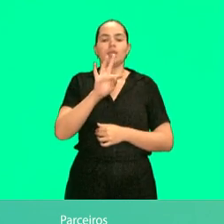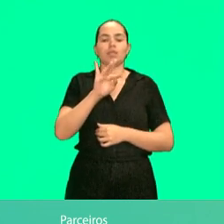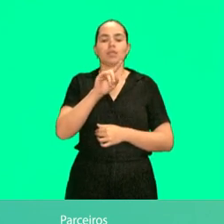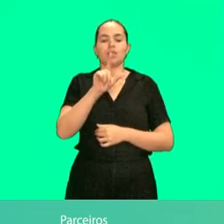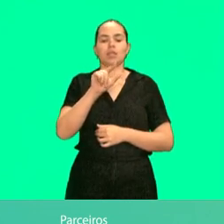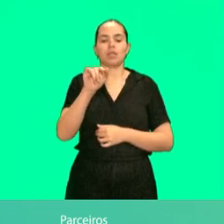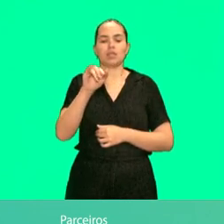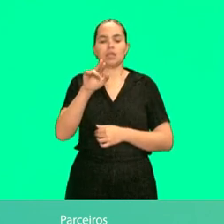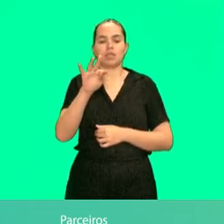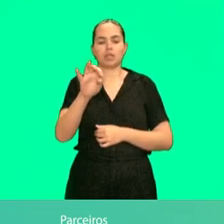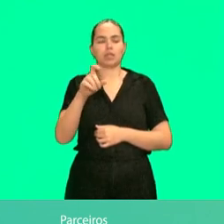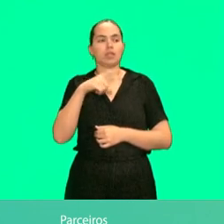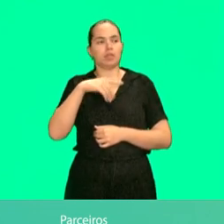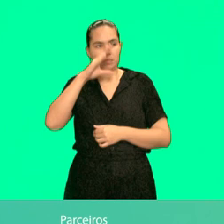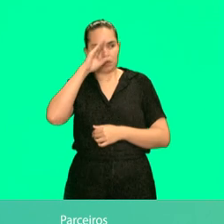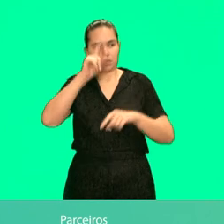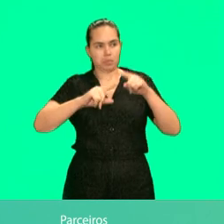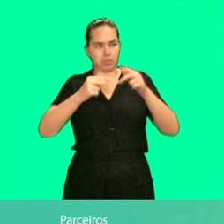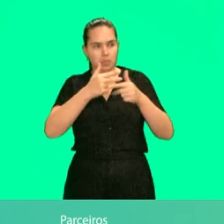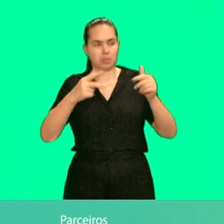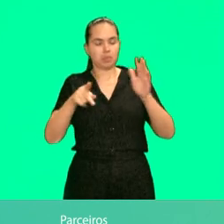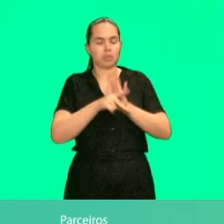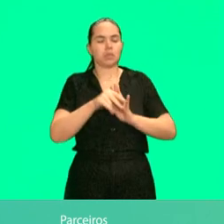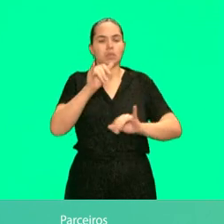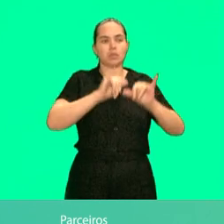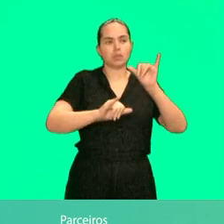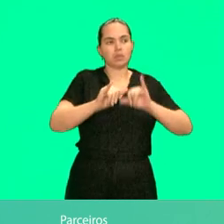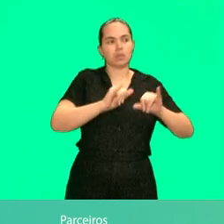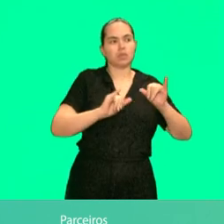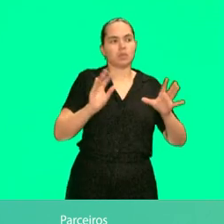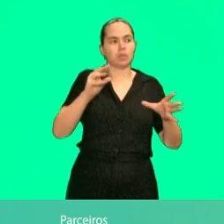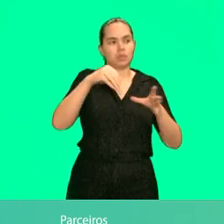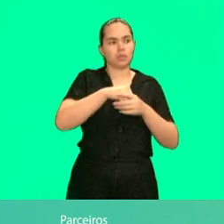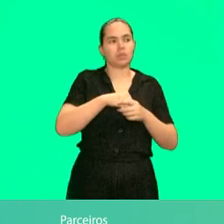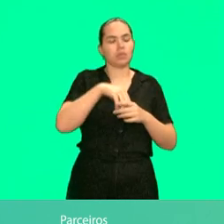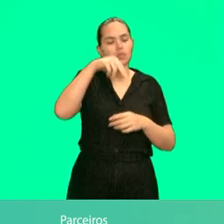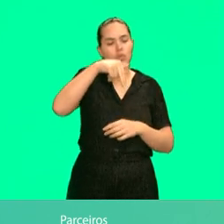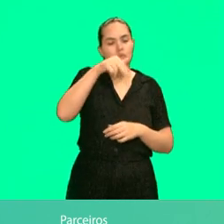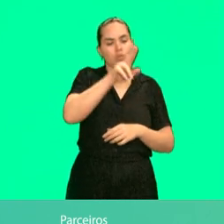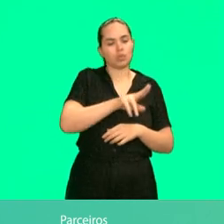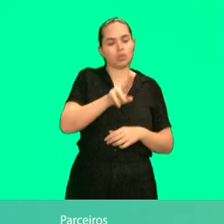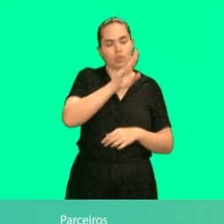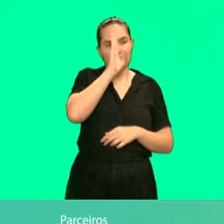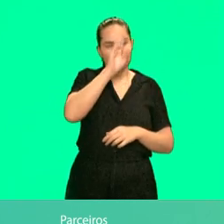besides fertilizers, we also produce chemical products,